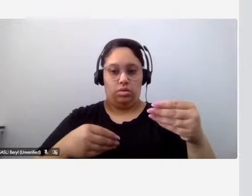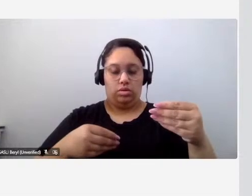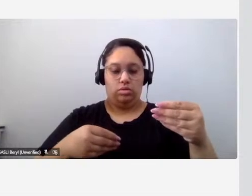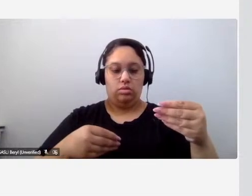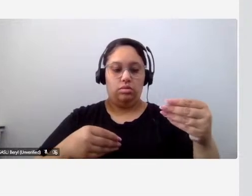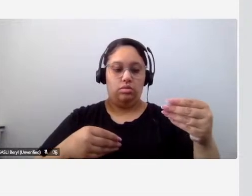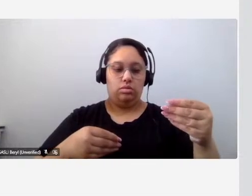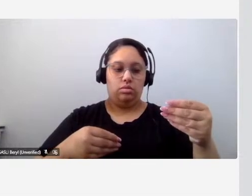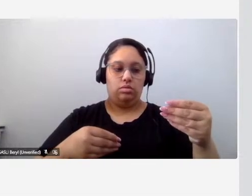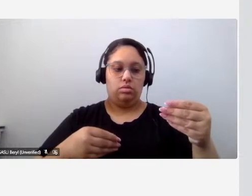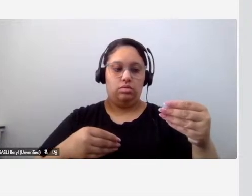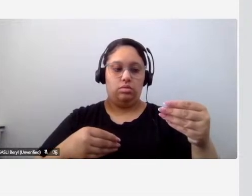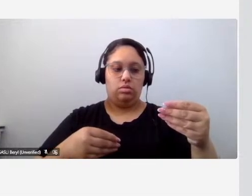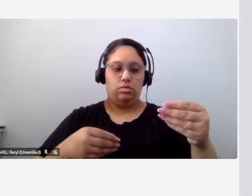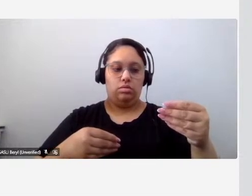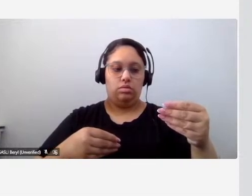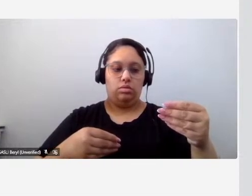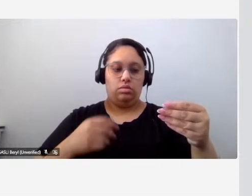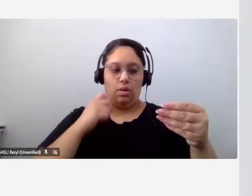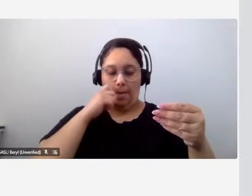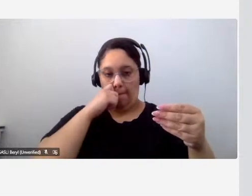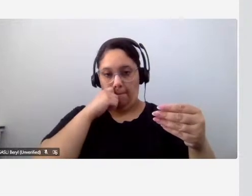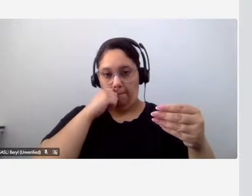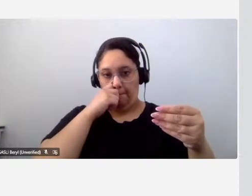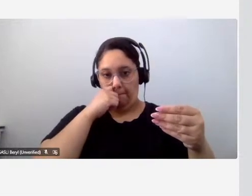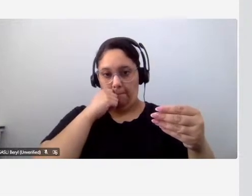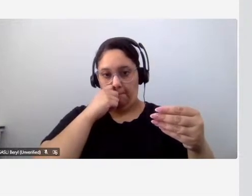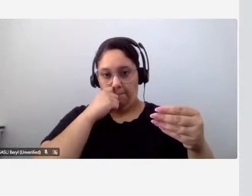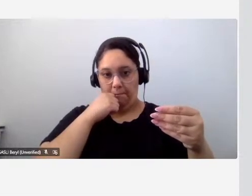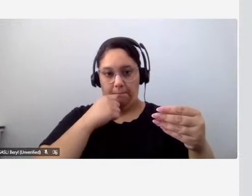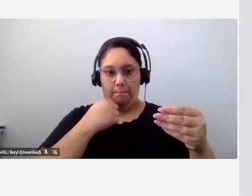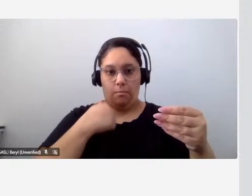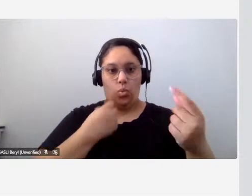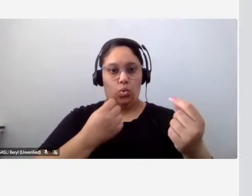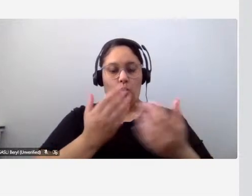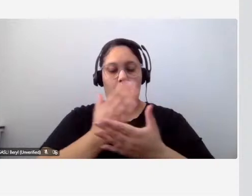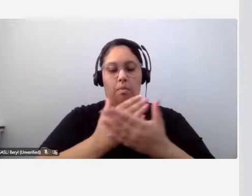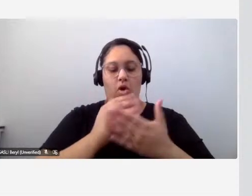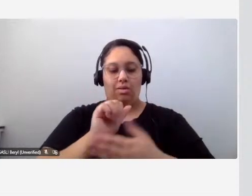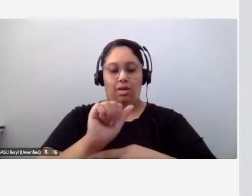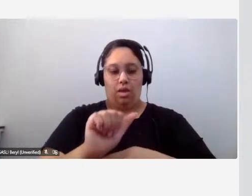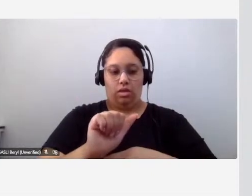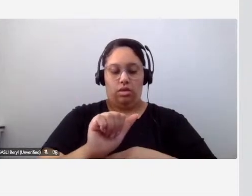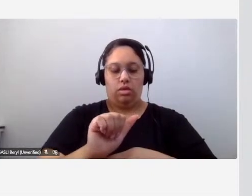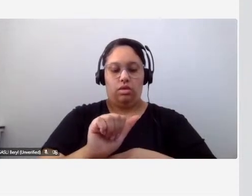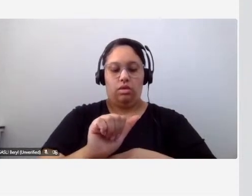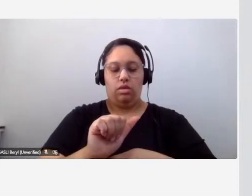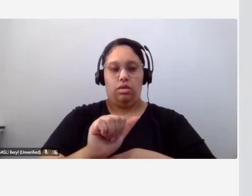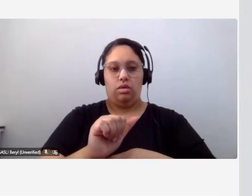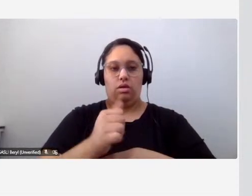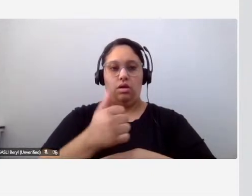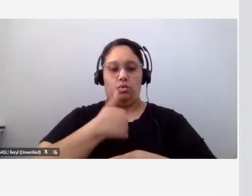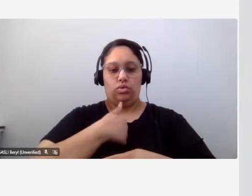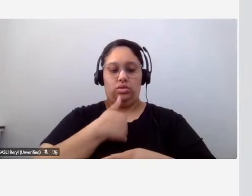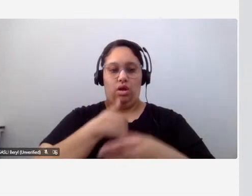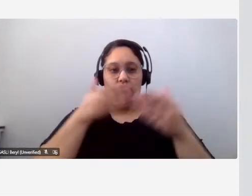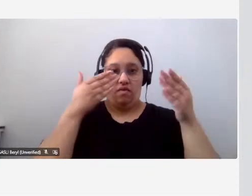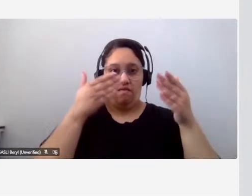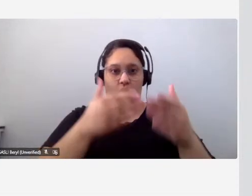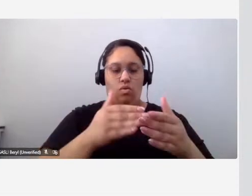What I think we should do is, in terms of part A, just to keep ourselves a little bit more